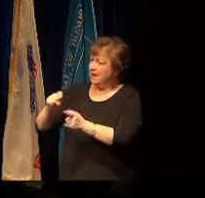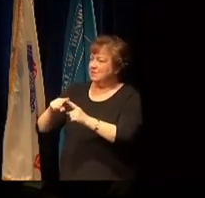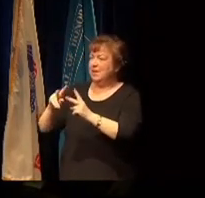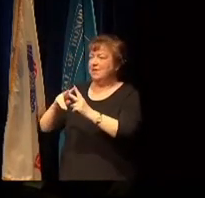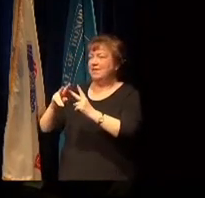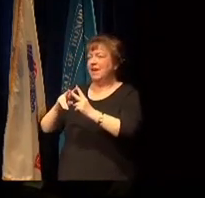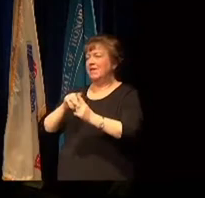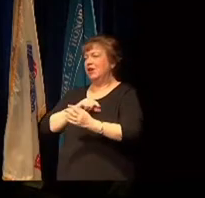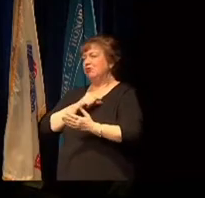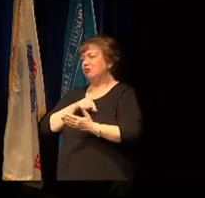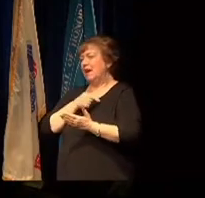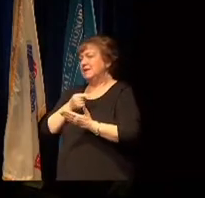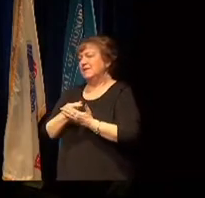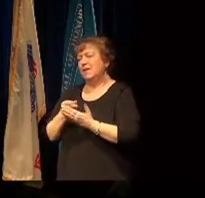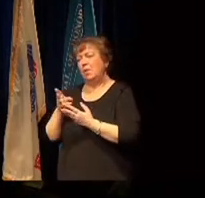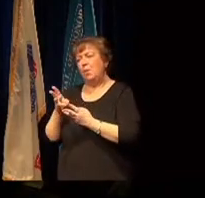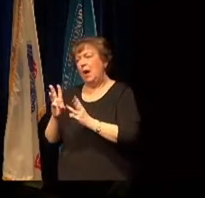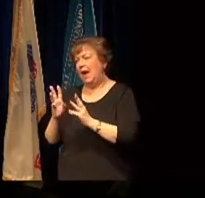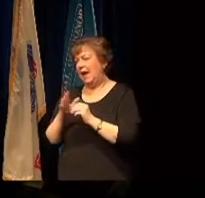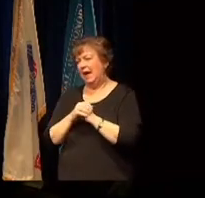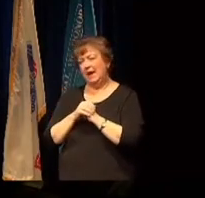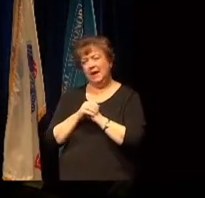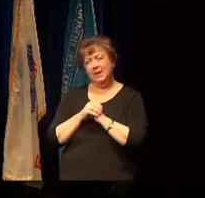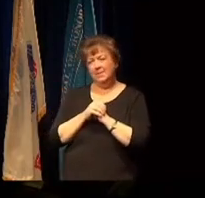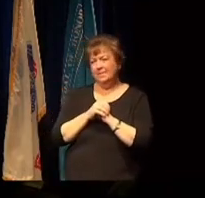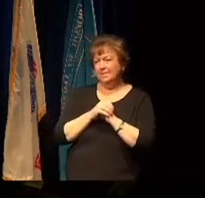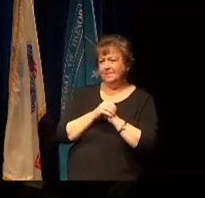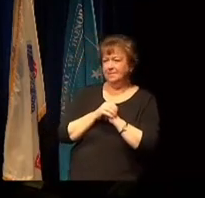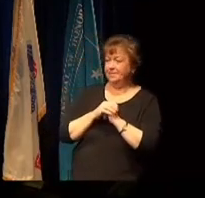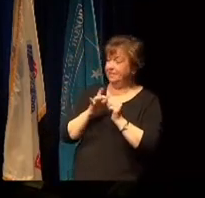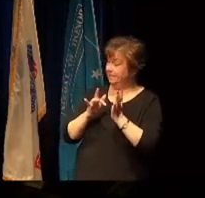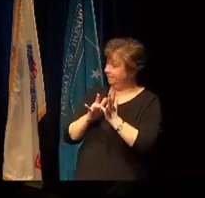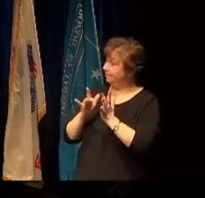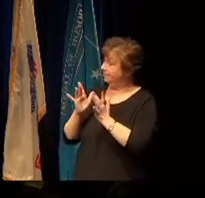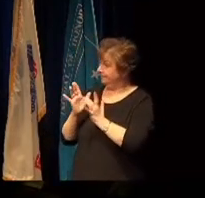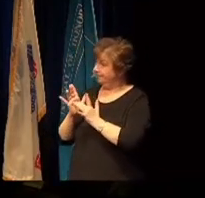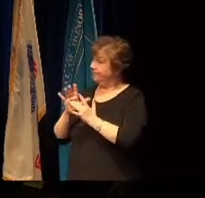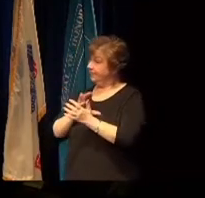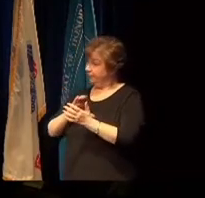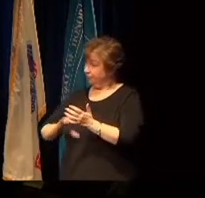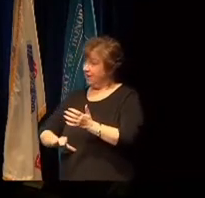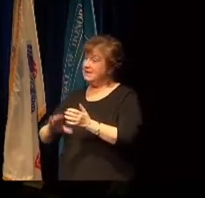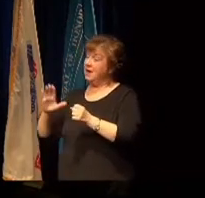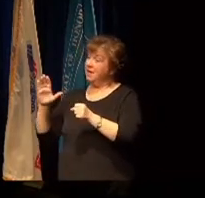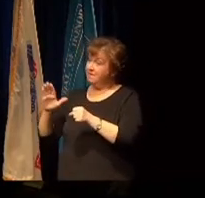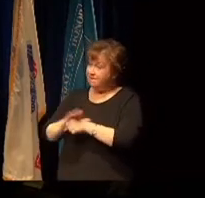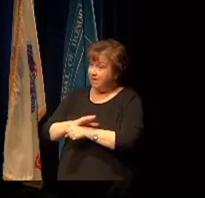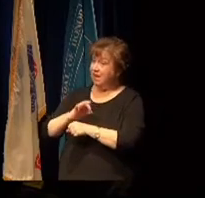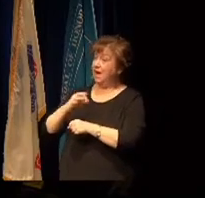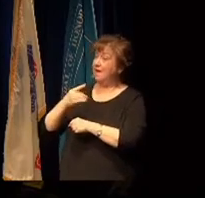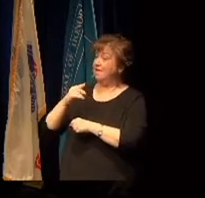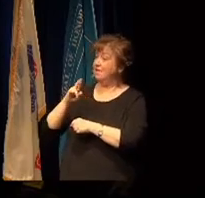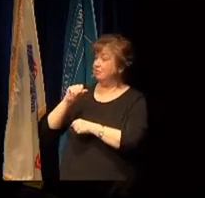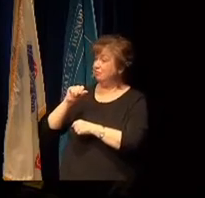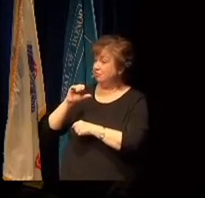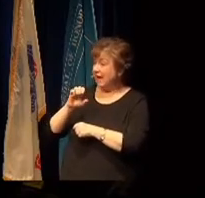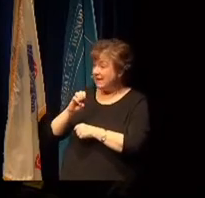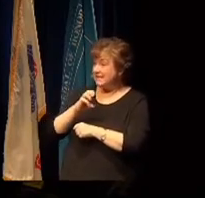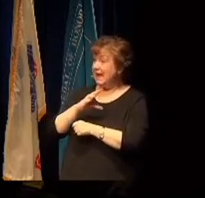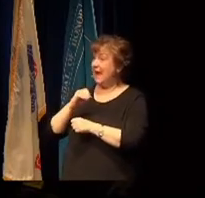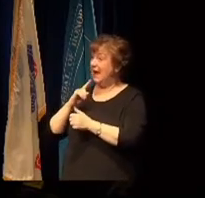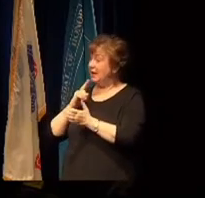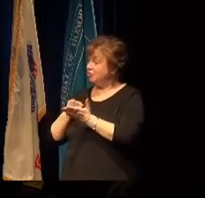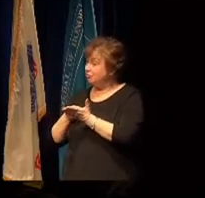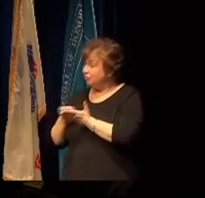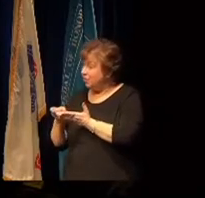again, speaking of Christ, Jesus, the Bible says in John chapter 1, was full of grace and truth.